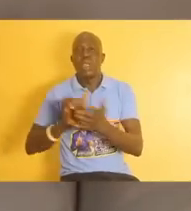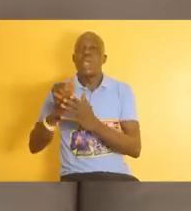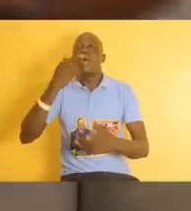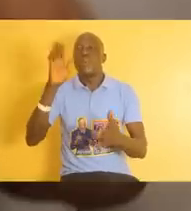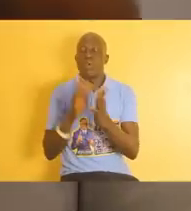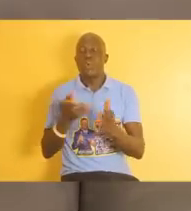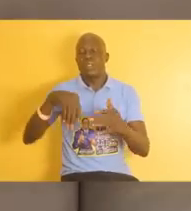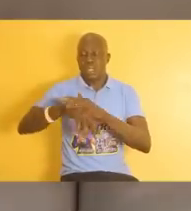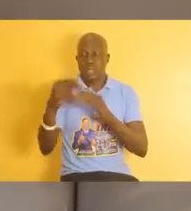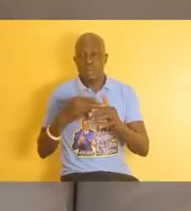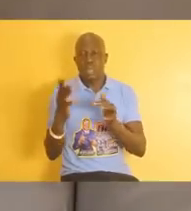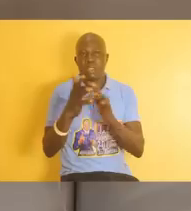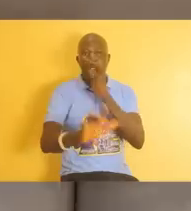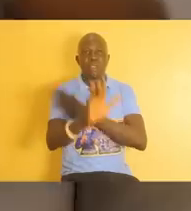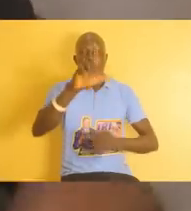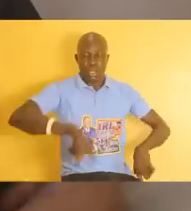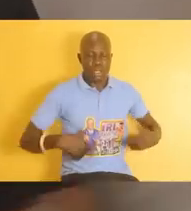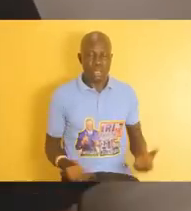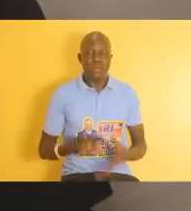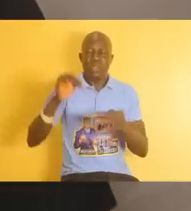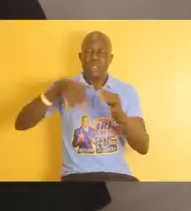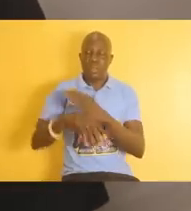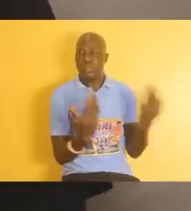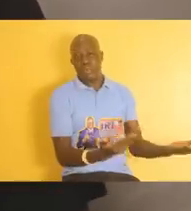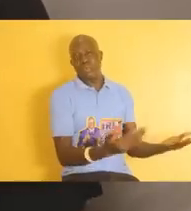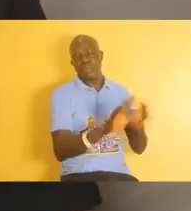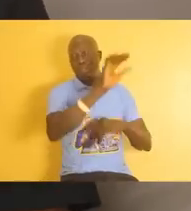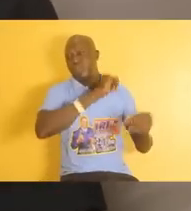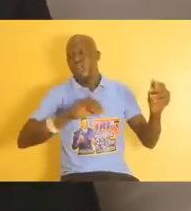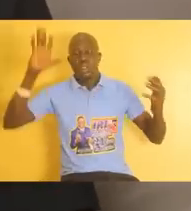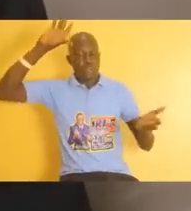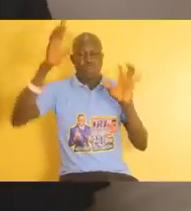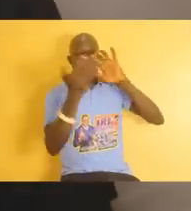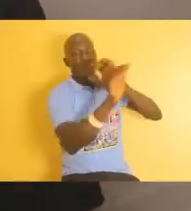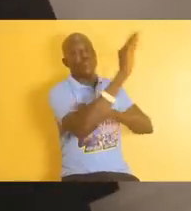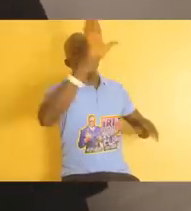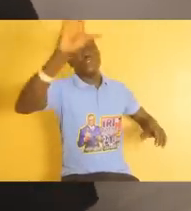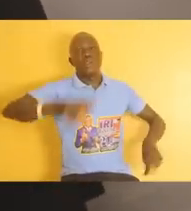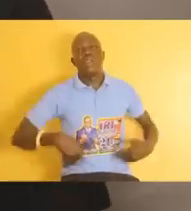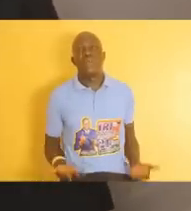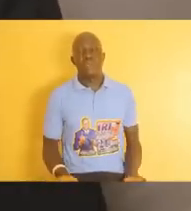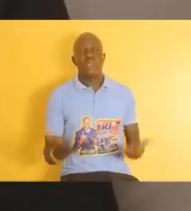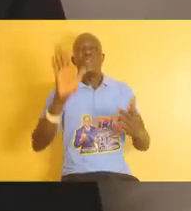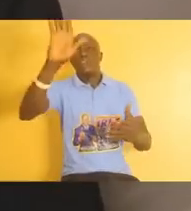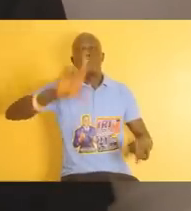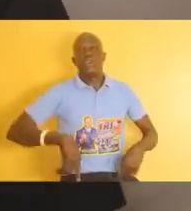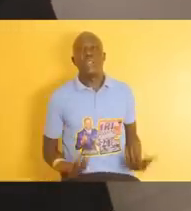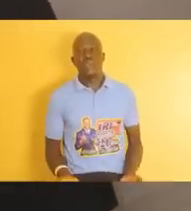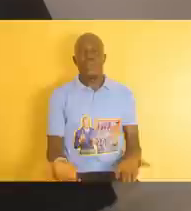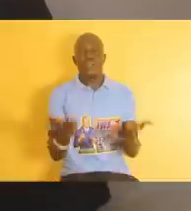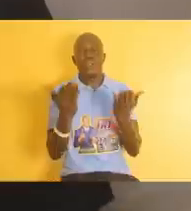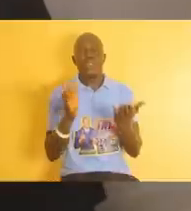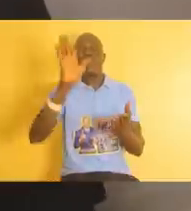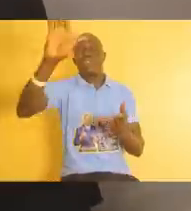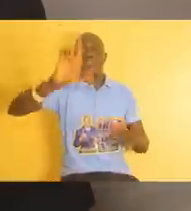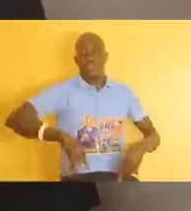loruko Jesu bi oluwa tin beta mi ewa ni wa ju oluwa ti emi aye e ma dide amen aye re ma dide